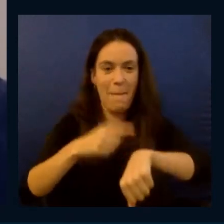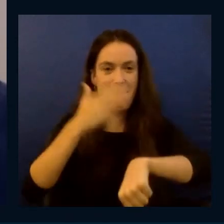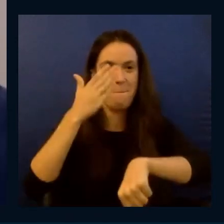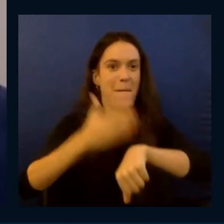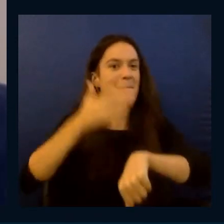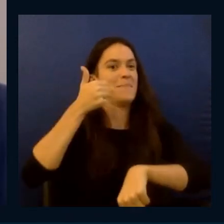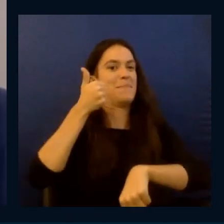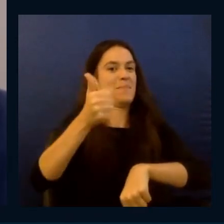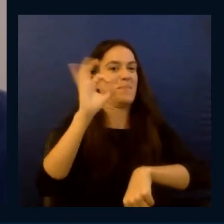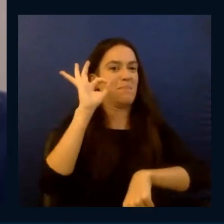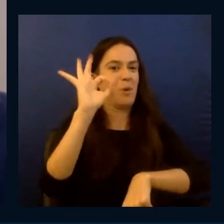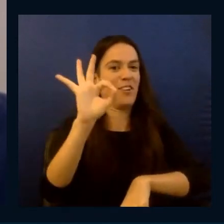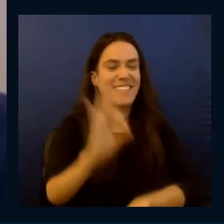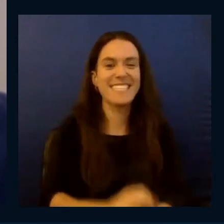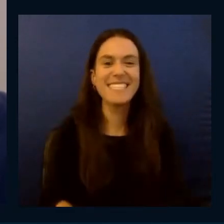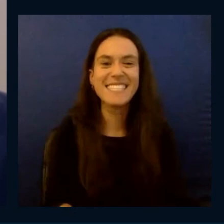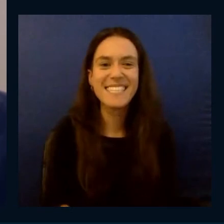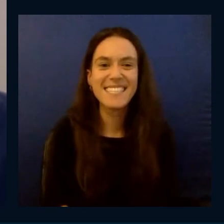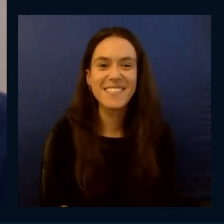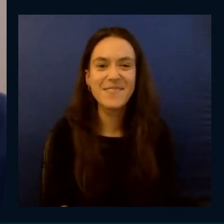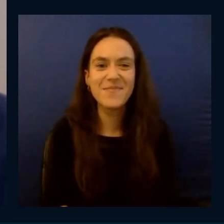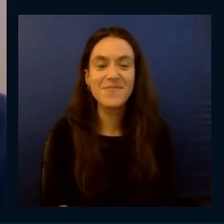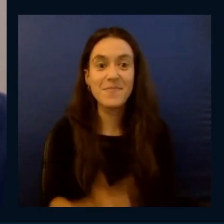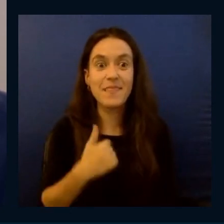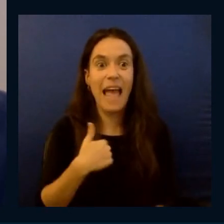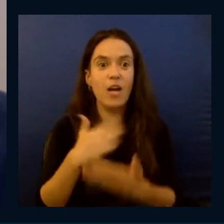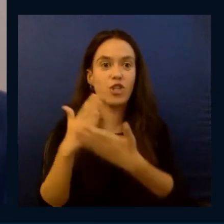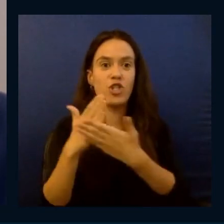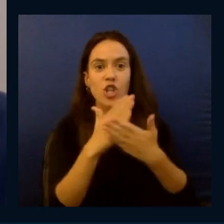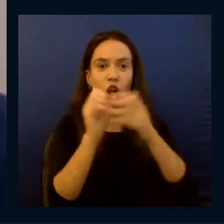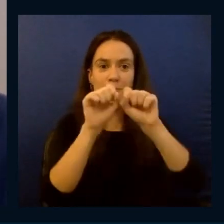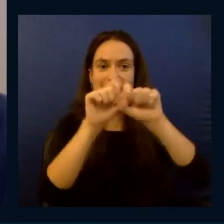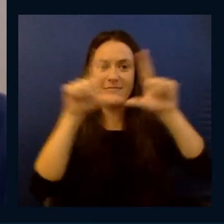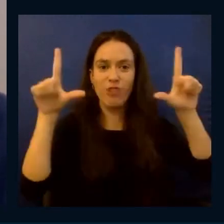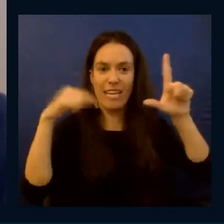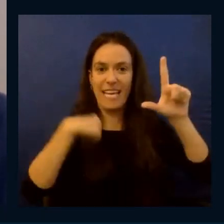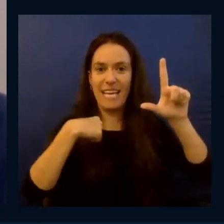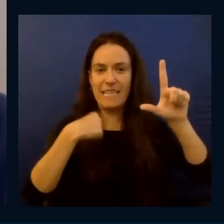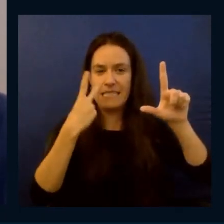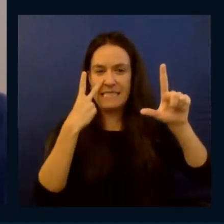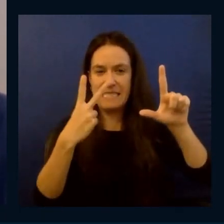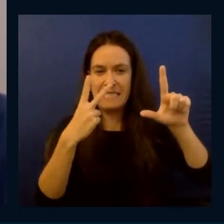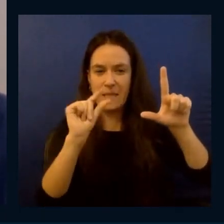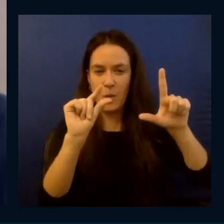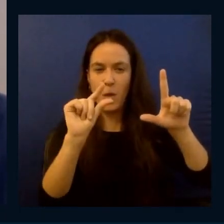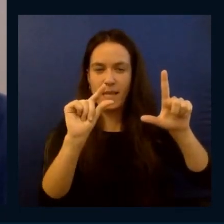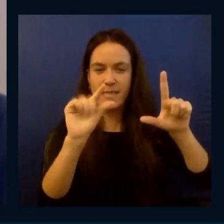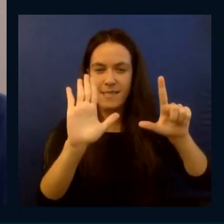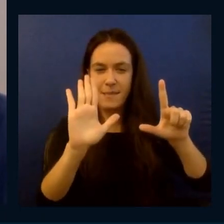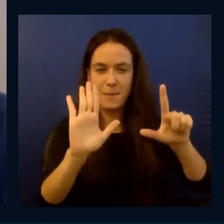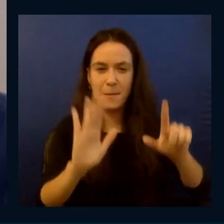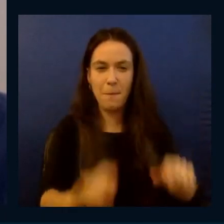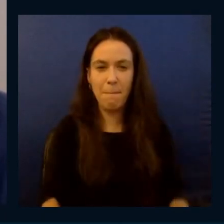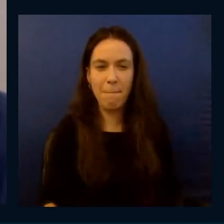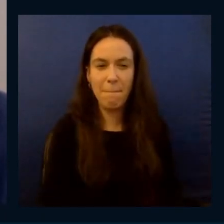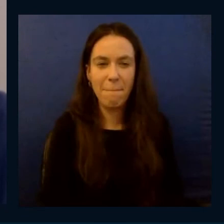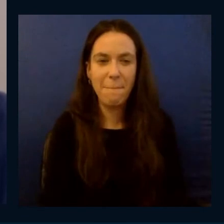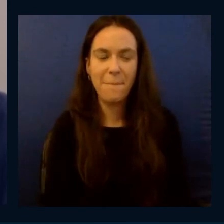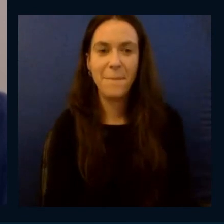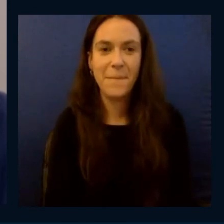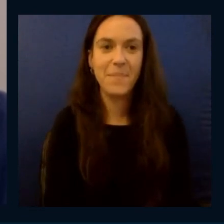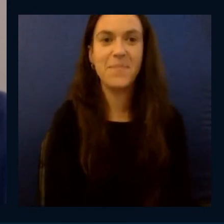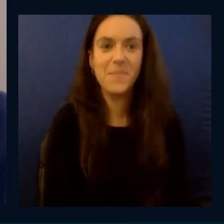but I have to share my screen for that. And wait a minute, I'm not really